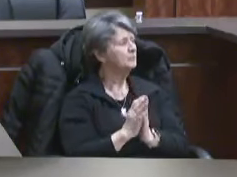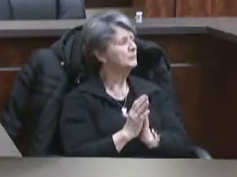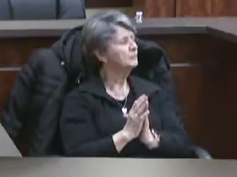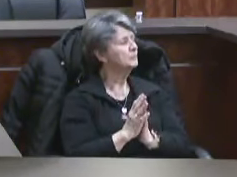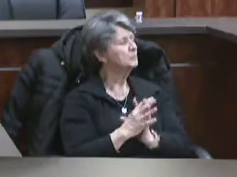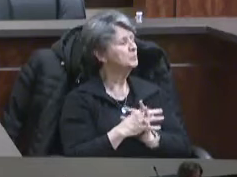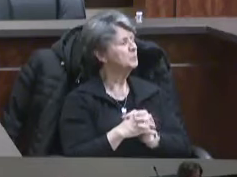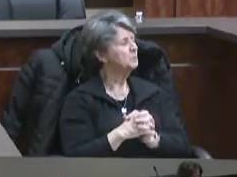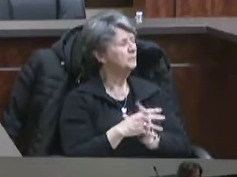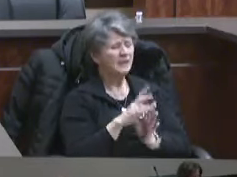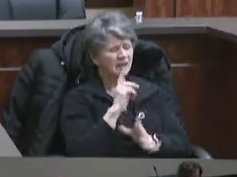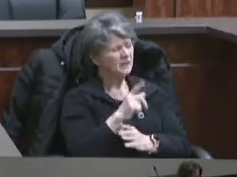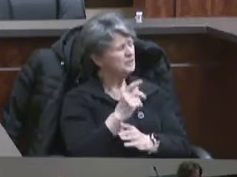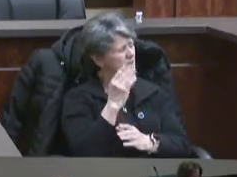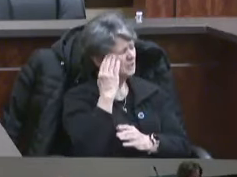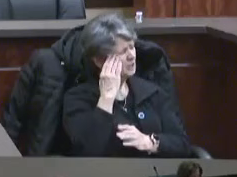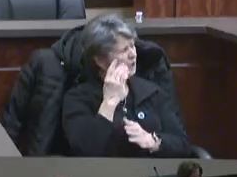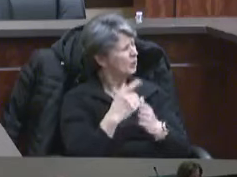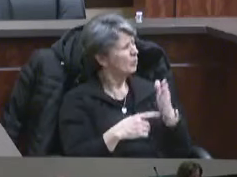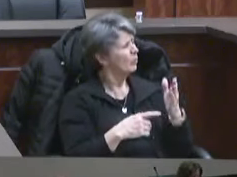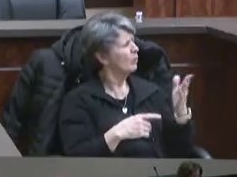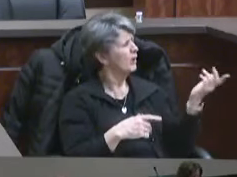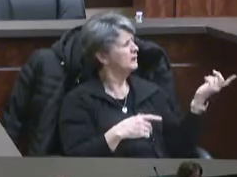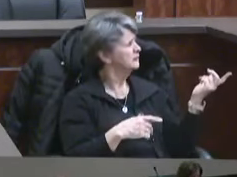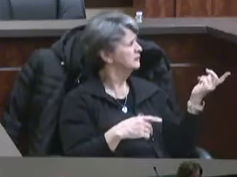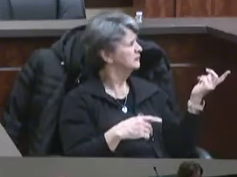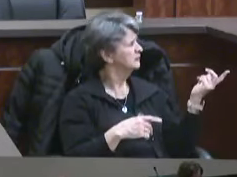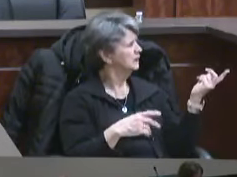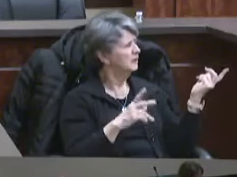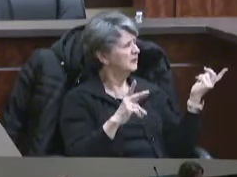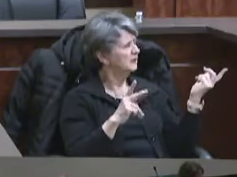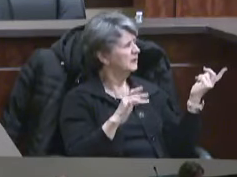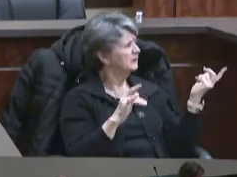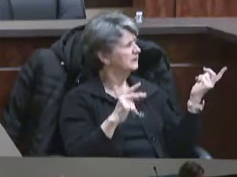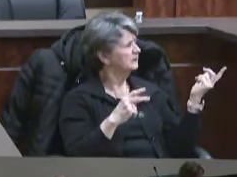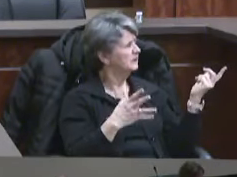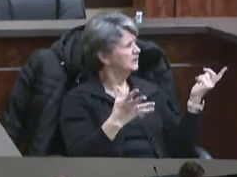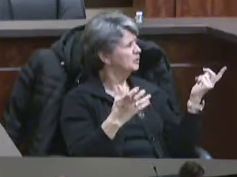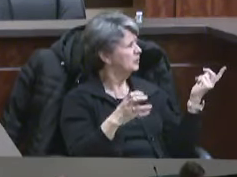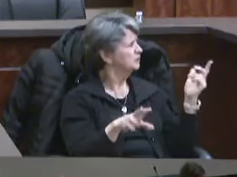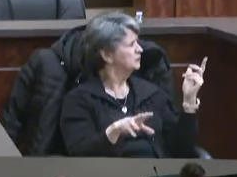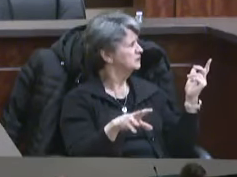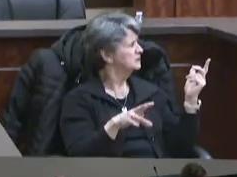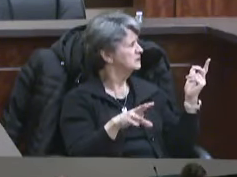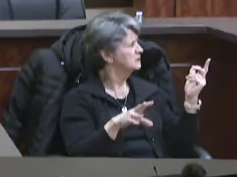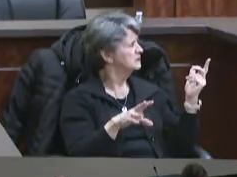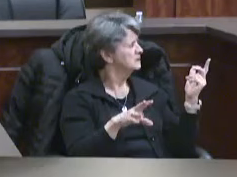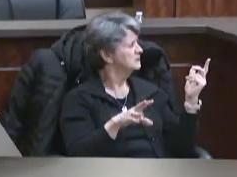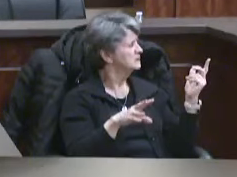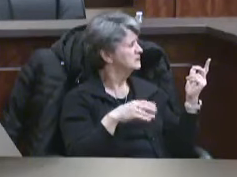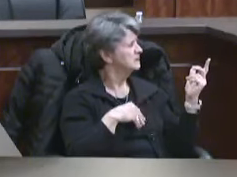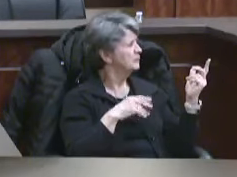2019. Actually, you know what? Keith, you want to come down and accept this? You're the one doing a lot of education.